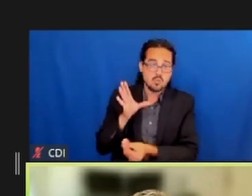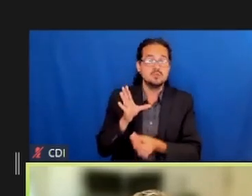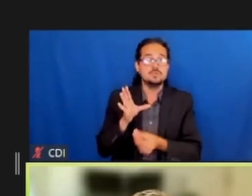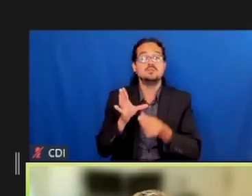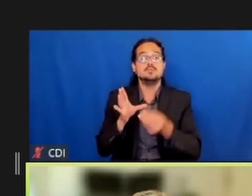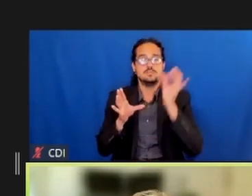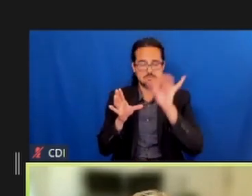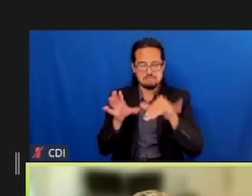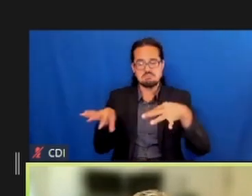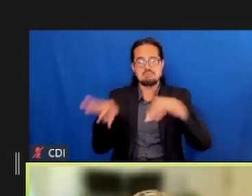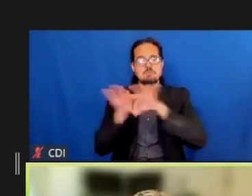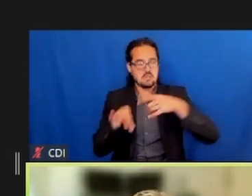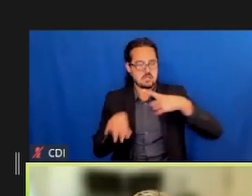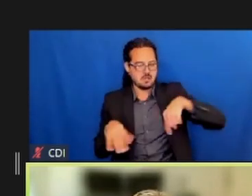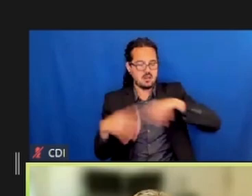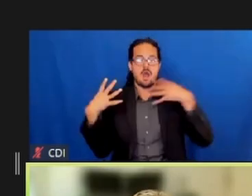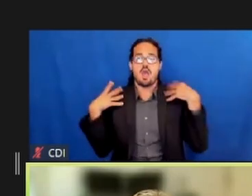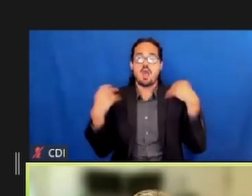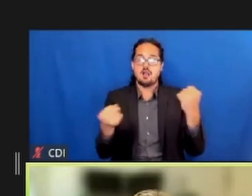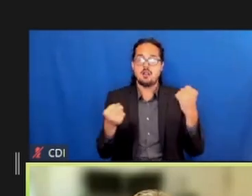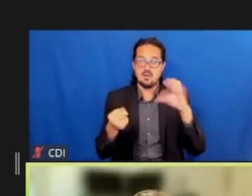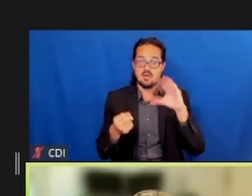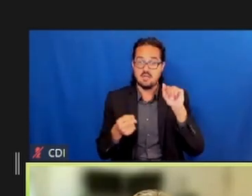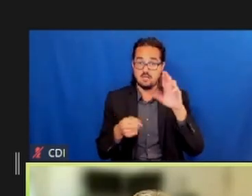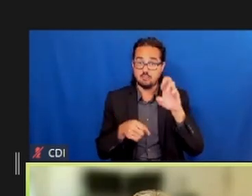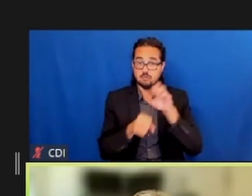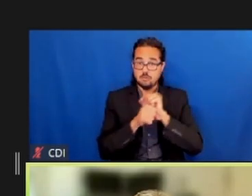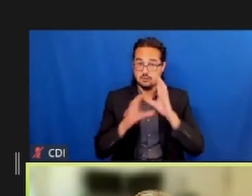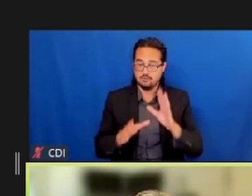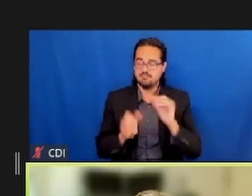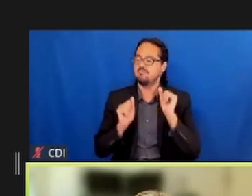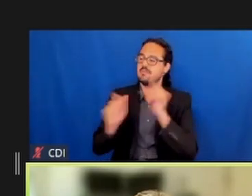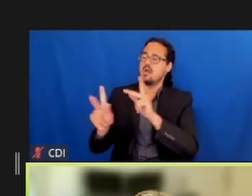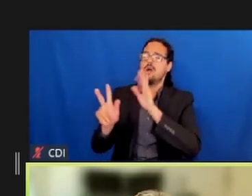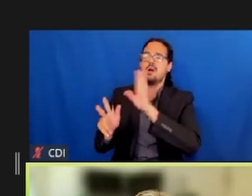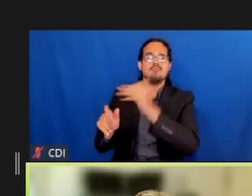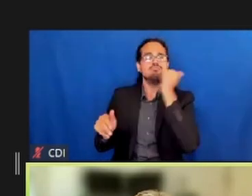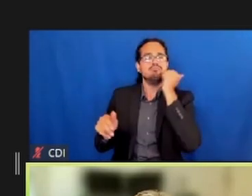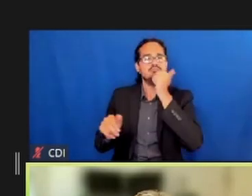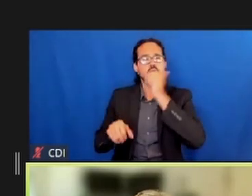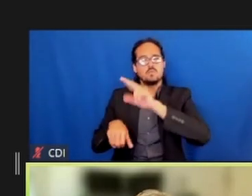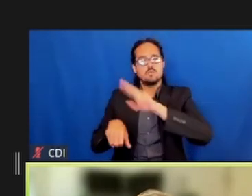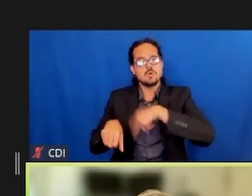our healthcare workers starting to get back to their normal lives also. Next slide, please.